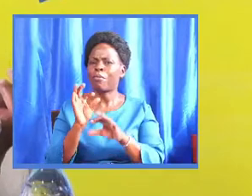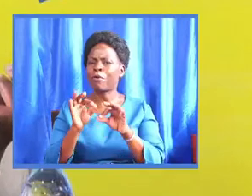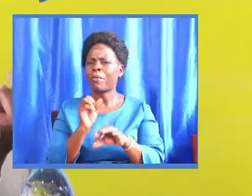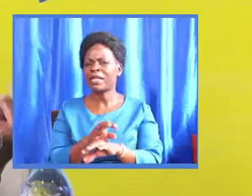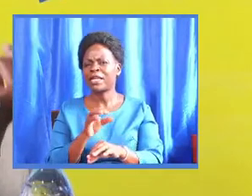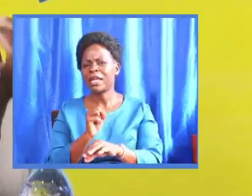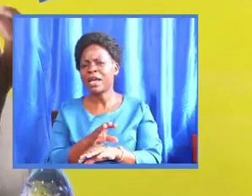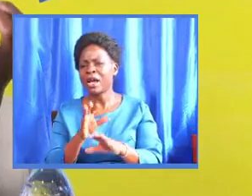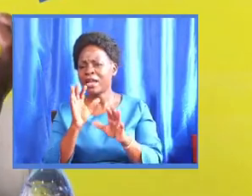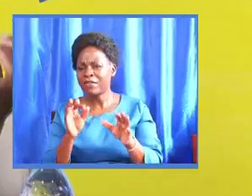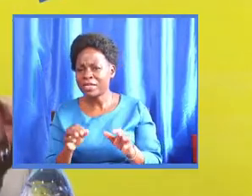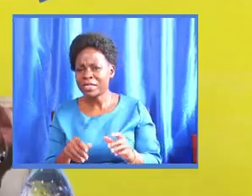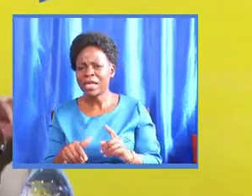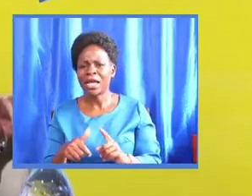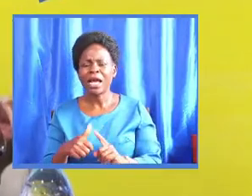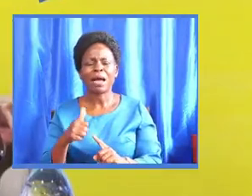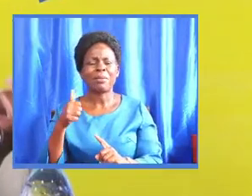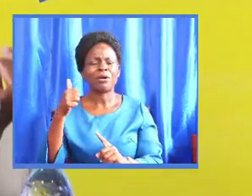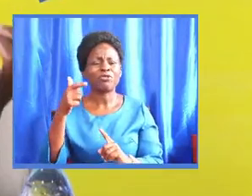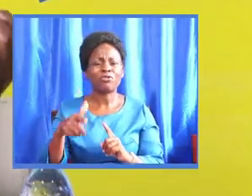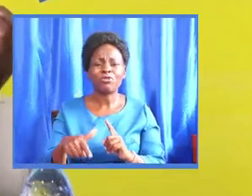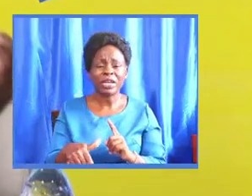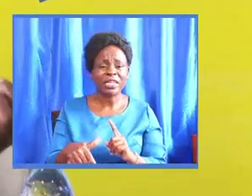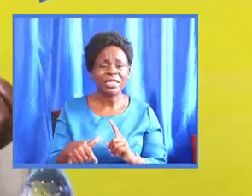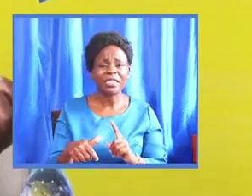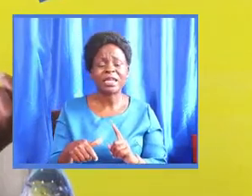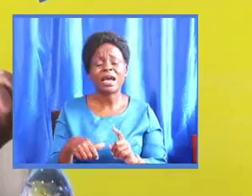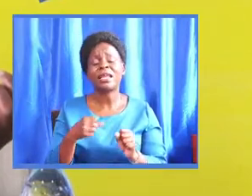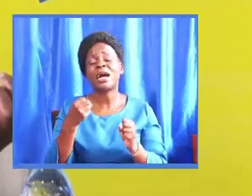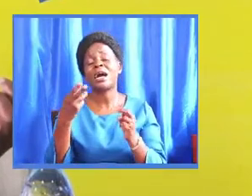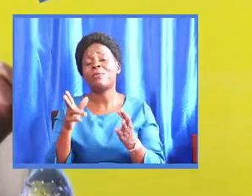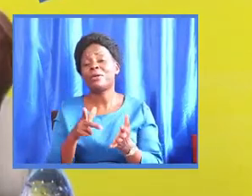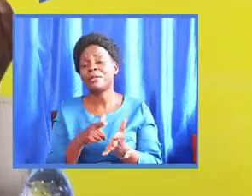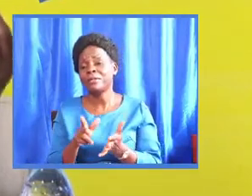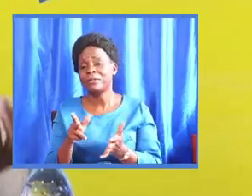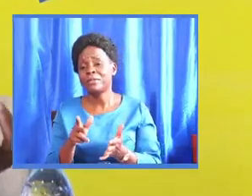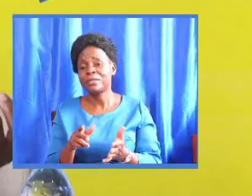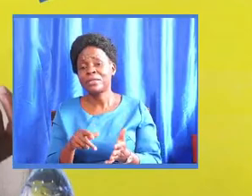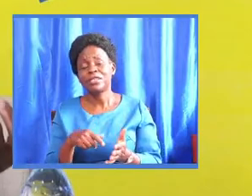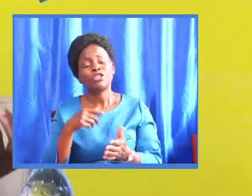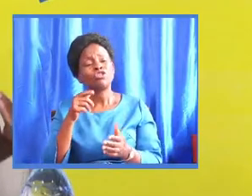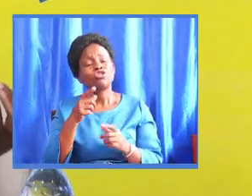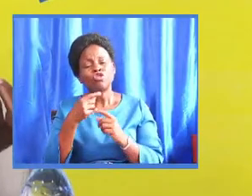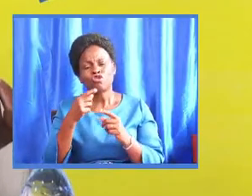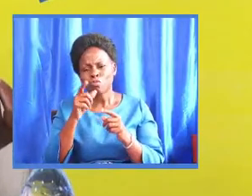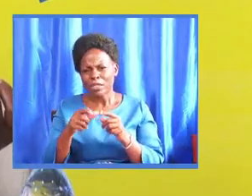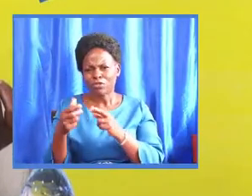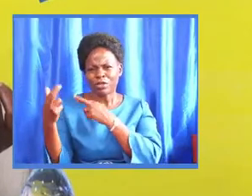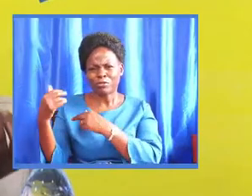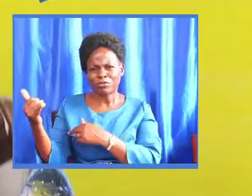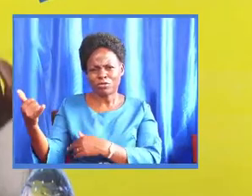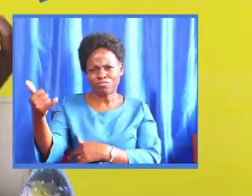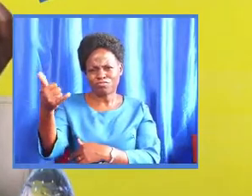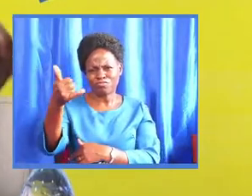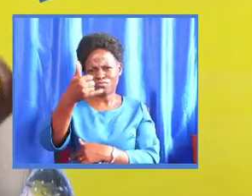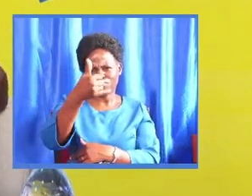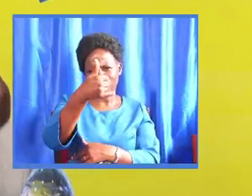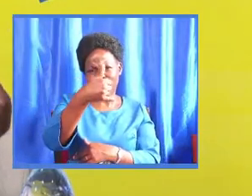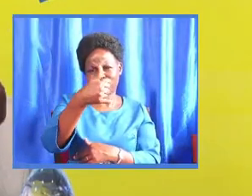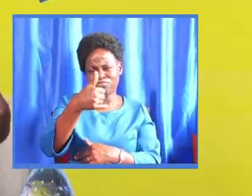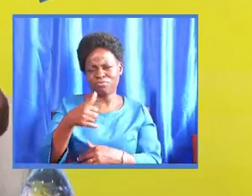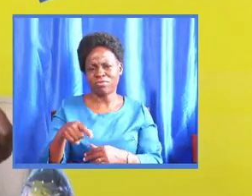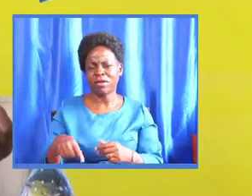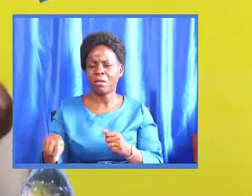agent about where to buy property, how much to pay for it. Talk to your architect about what you should build